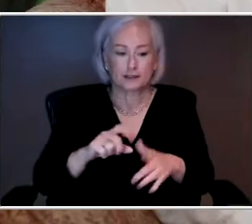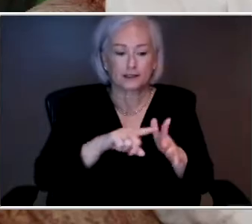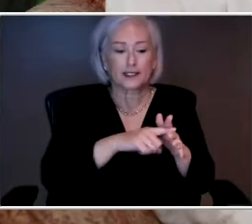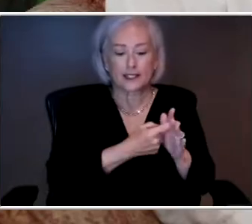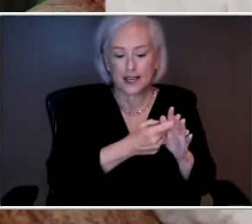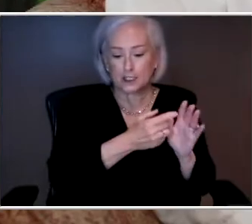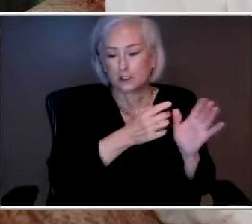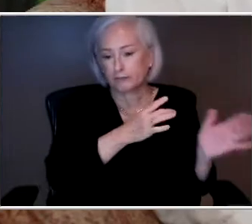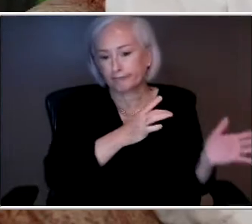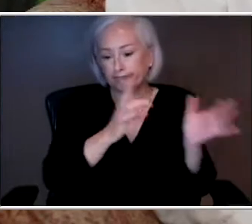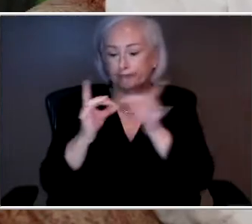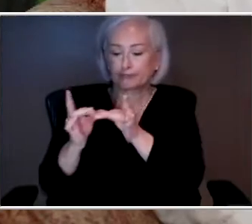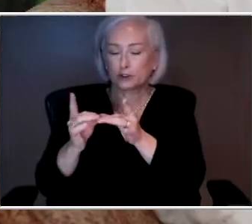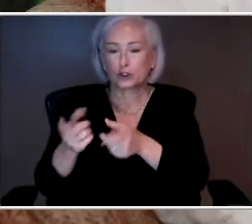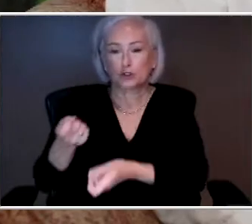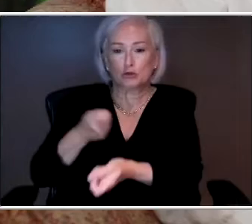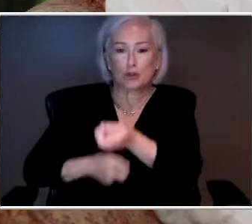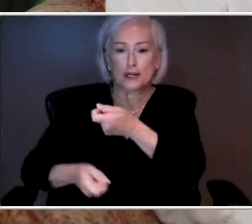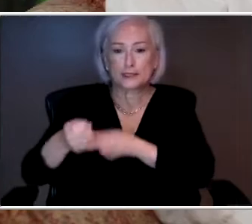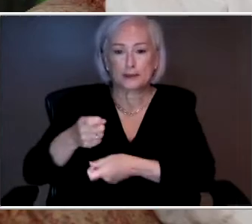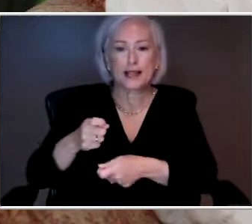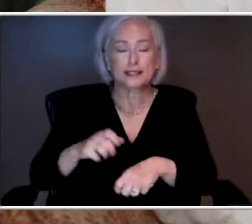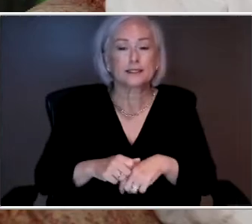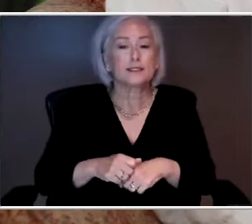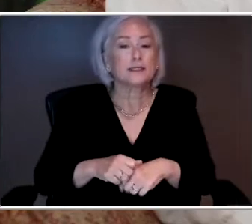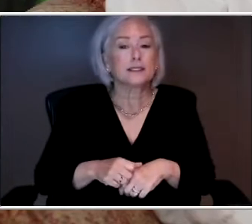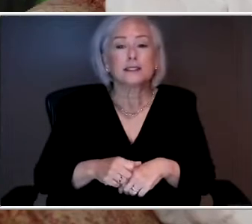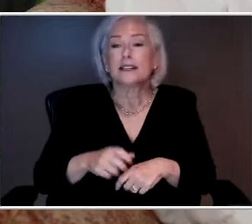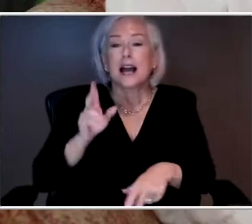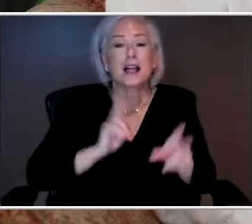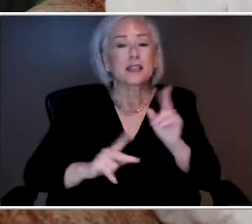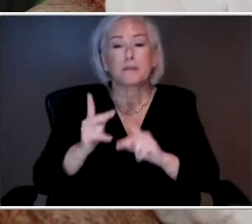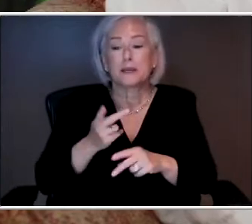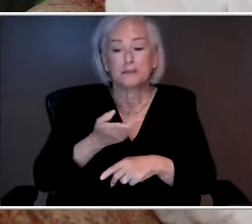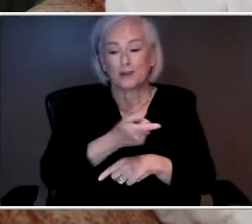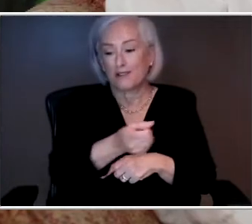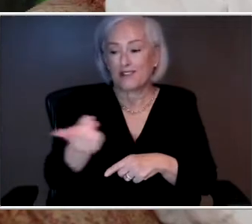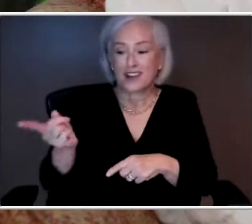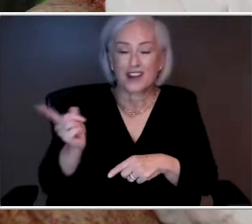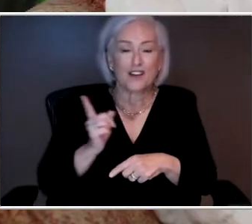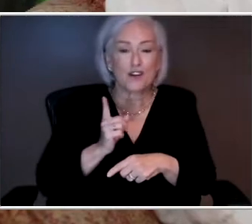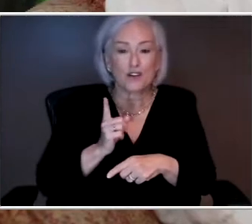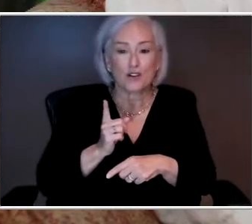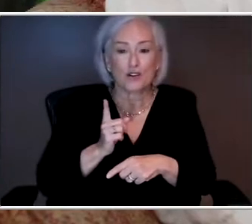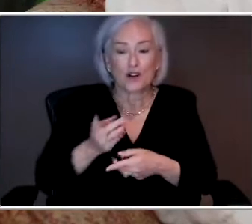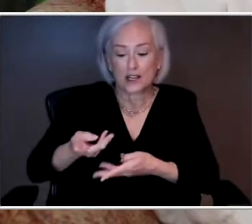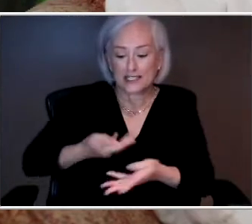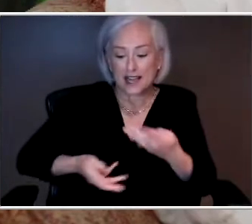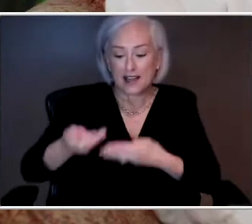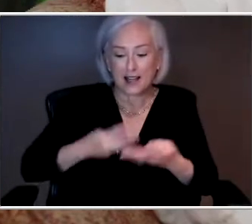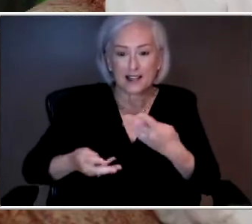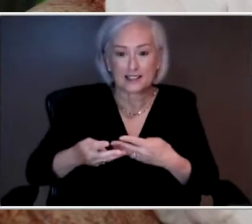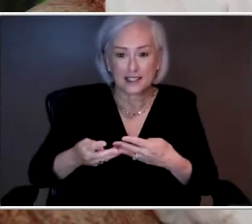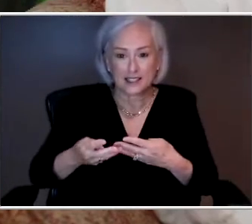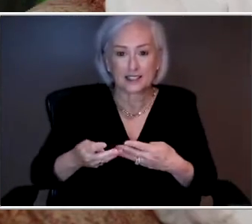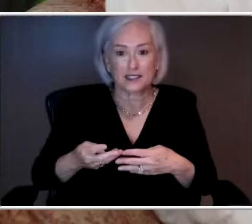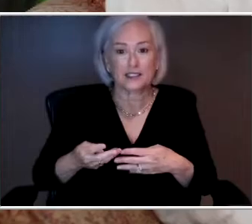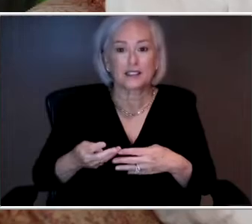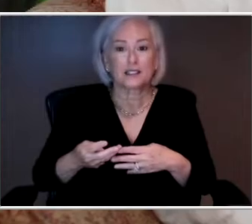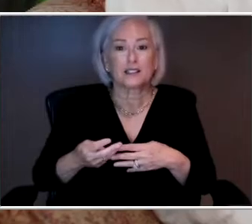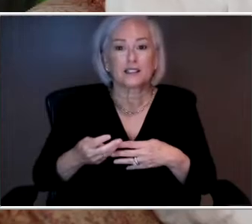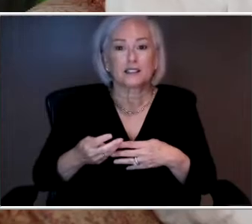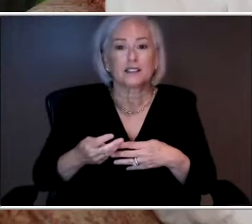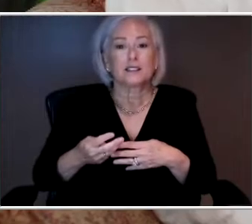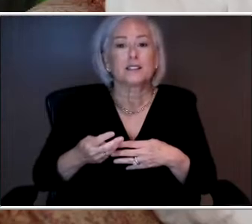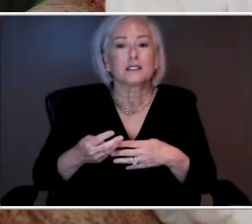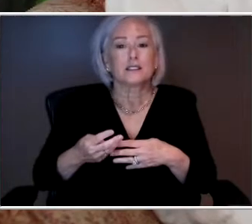people sitting, and the people I was in there with, I only cramped once, but I'd hear that some people would